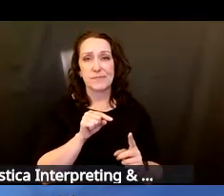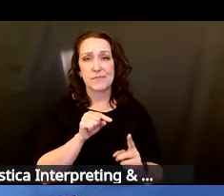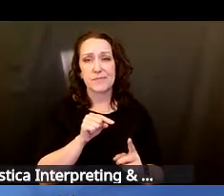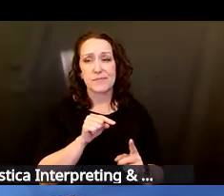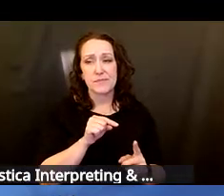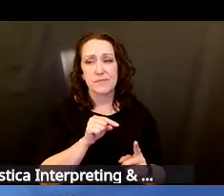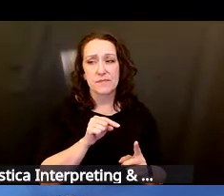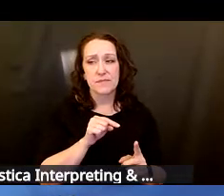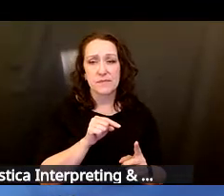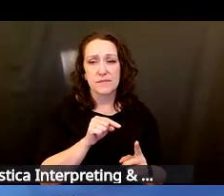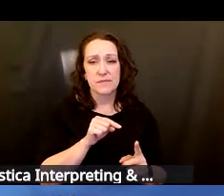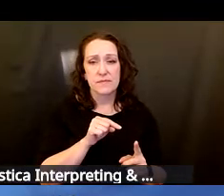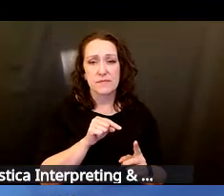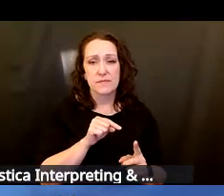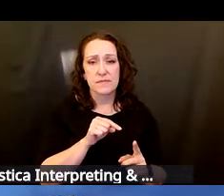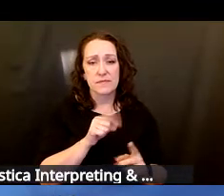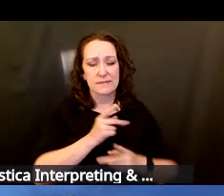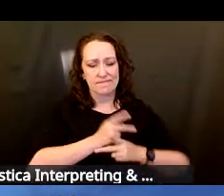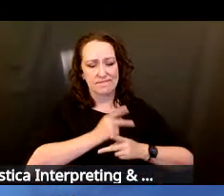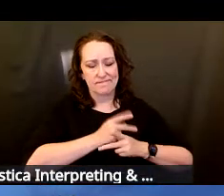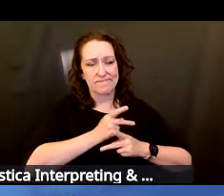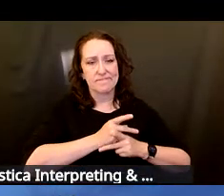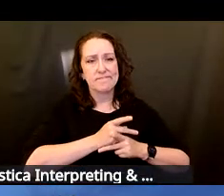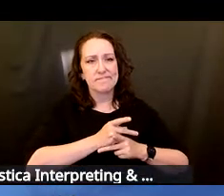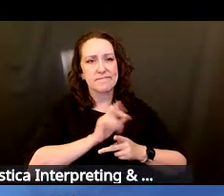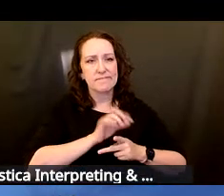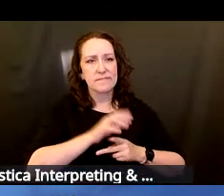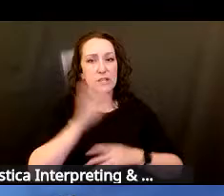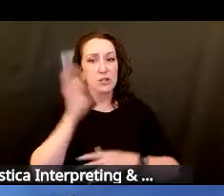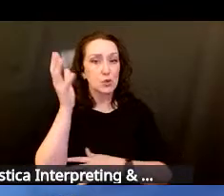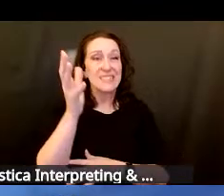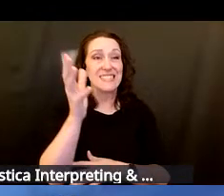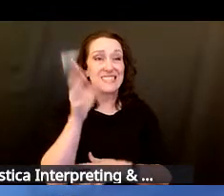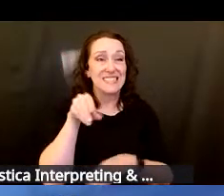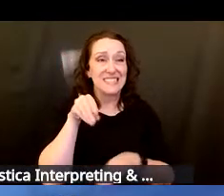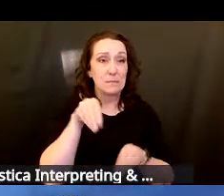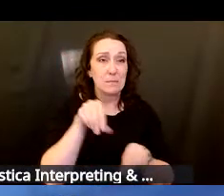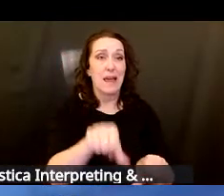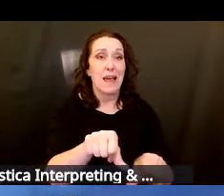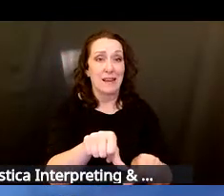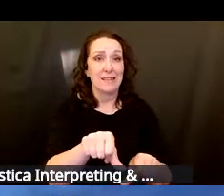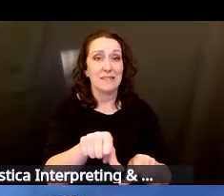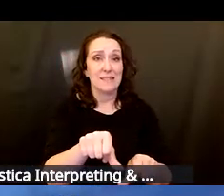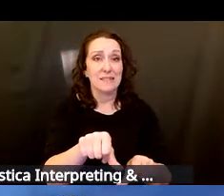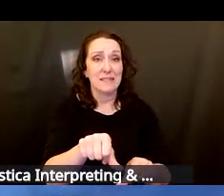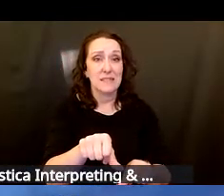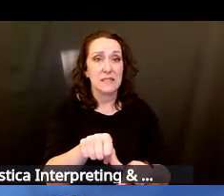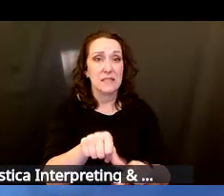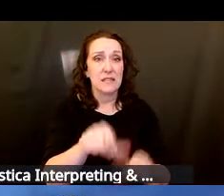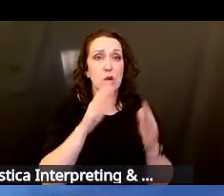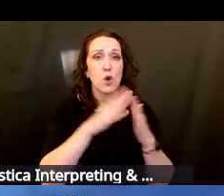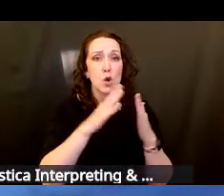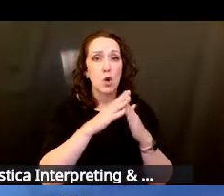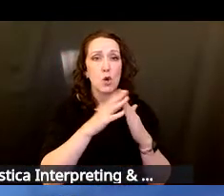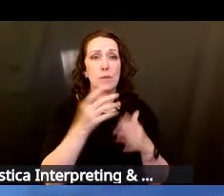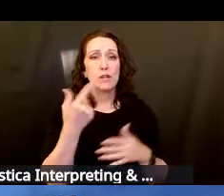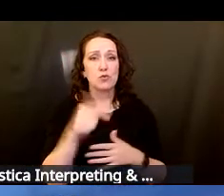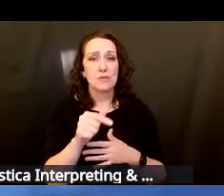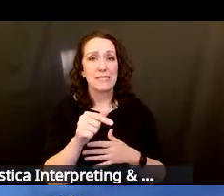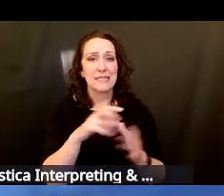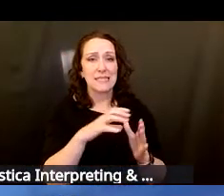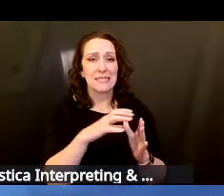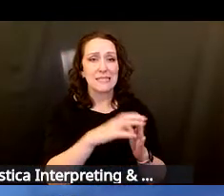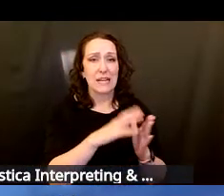the maintenance of the trees that were planted in the urban greening section.